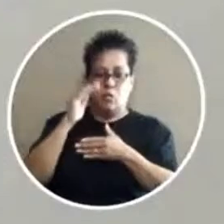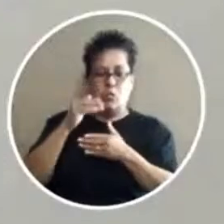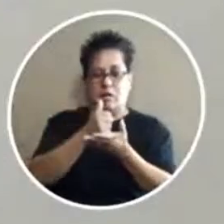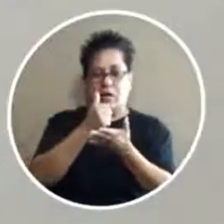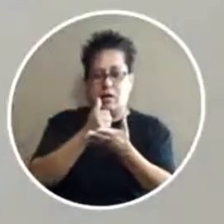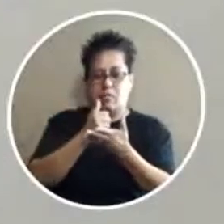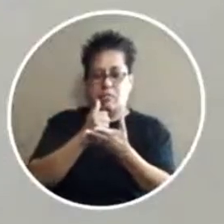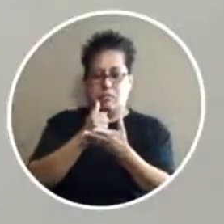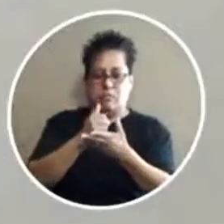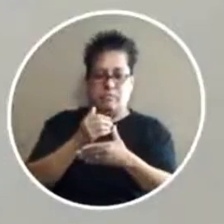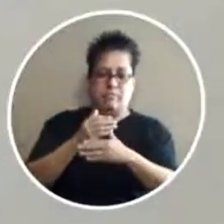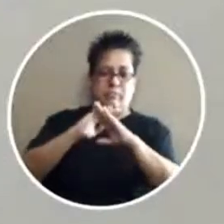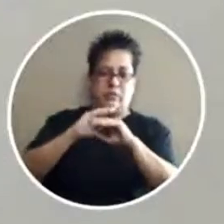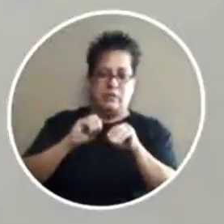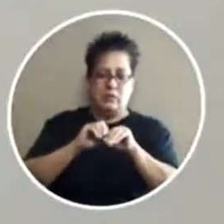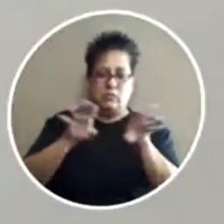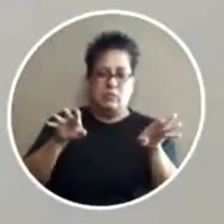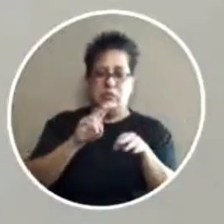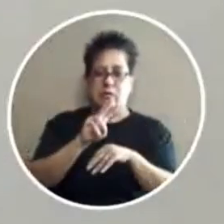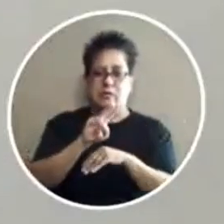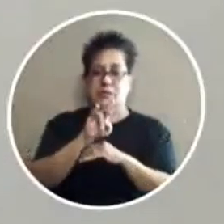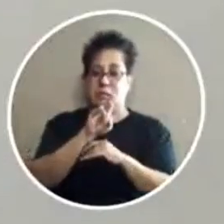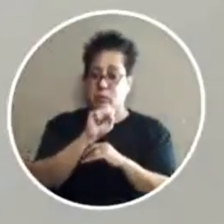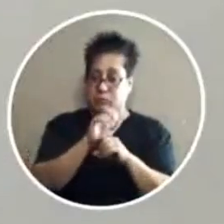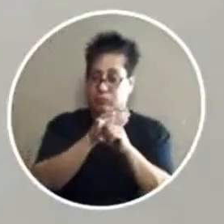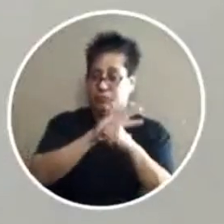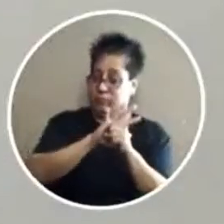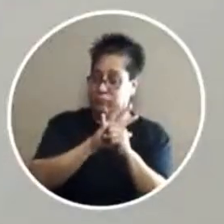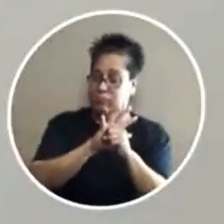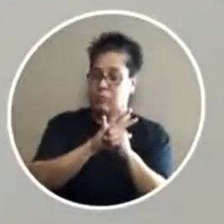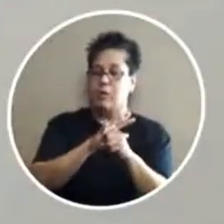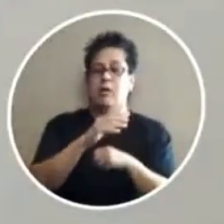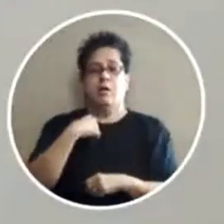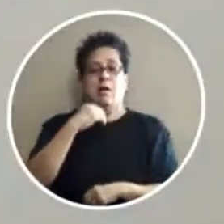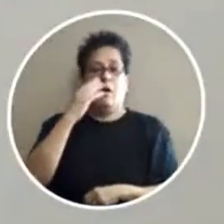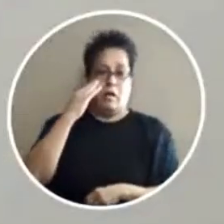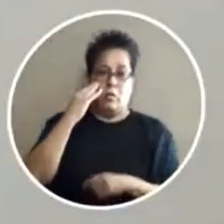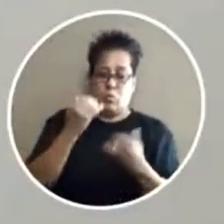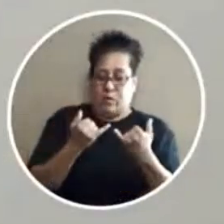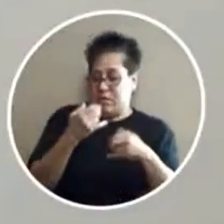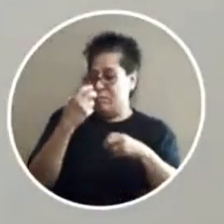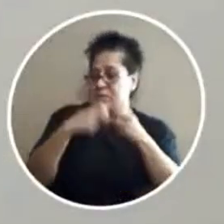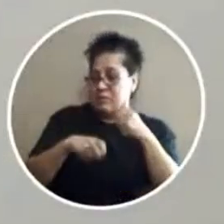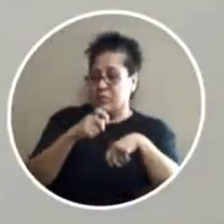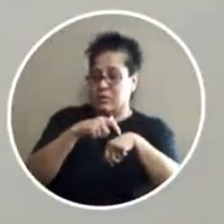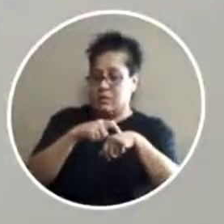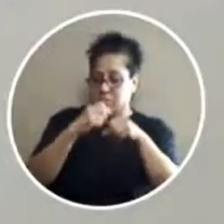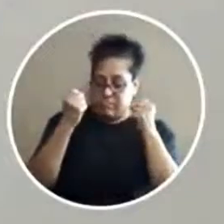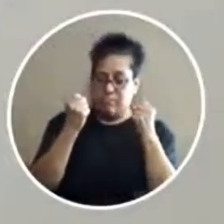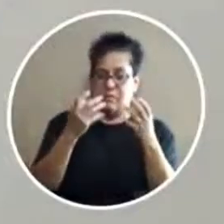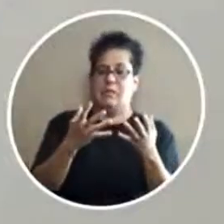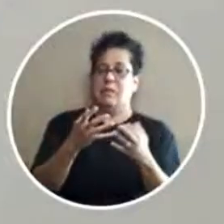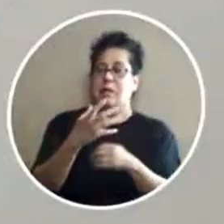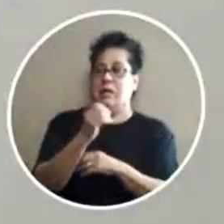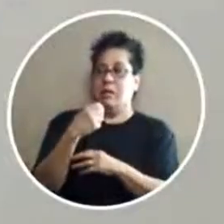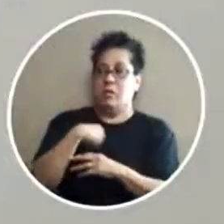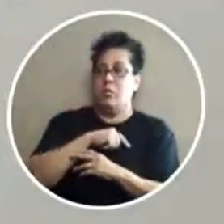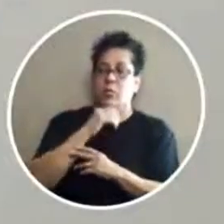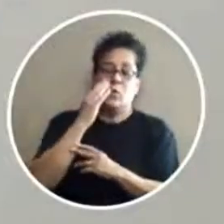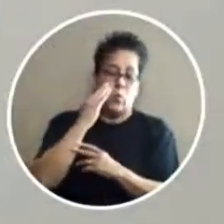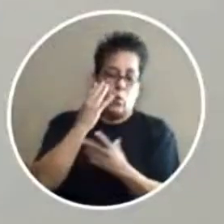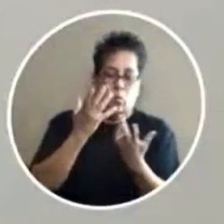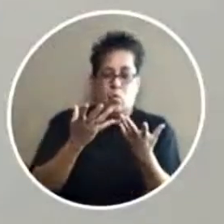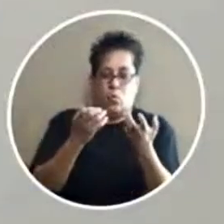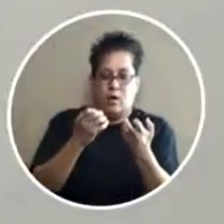the spread of virus. I know this has been a difficult time for so many, and there is an urge for a sense